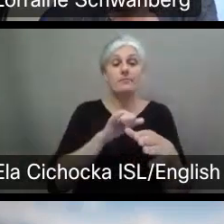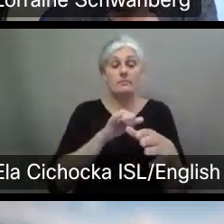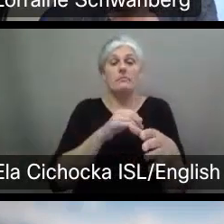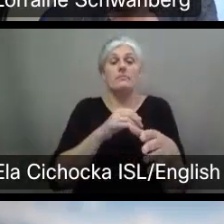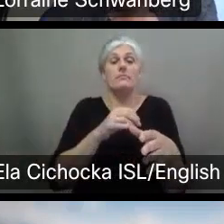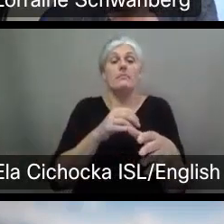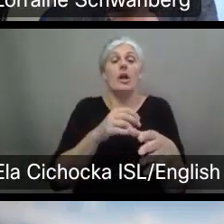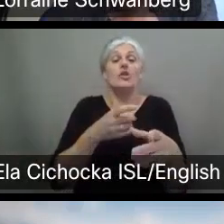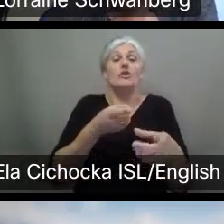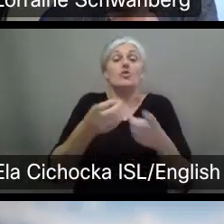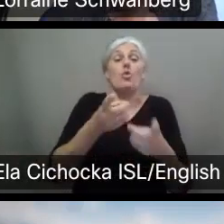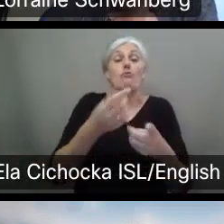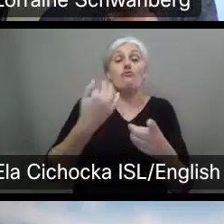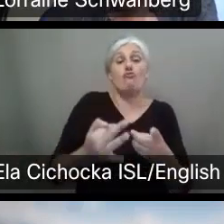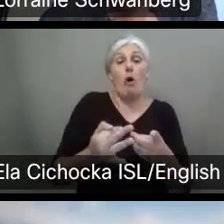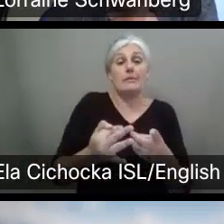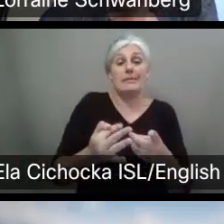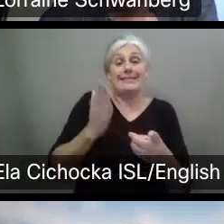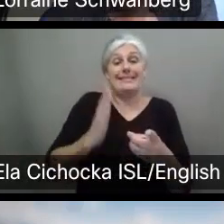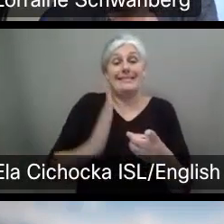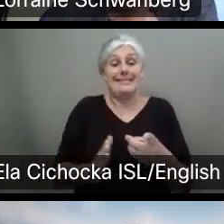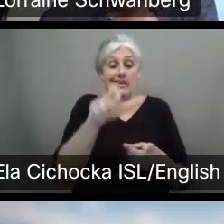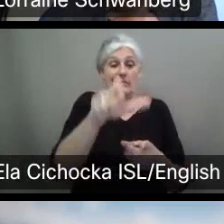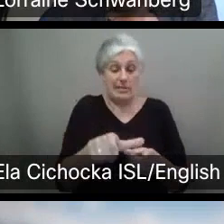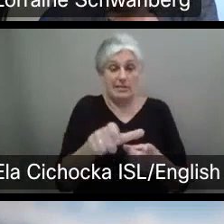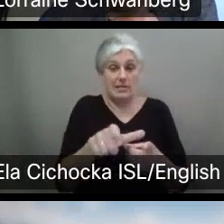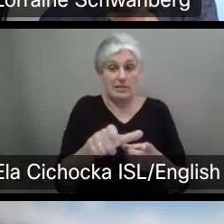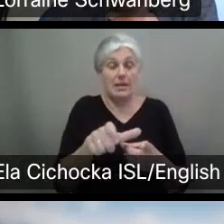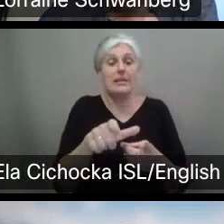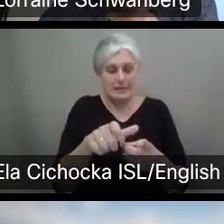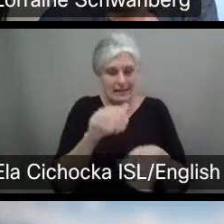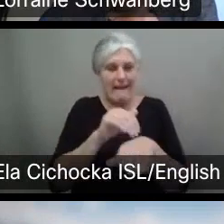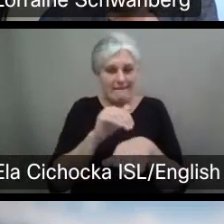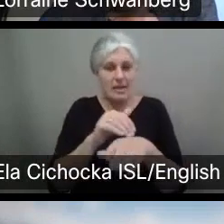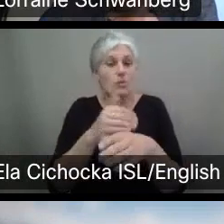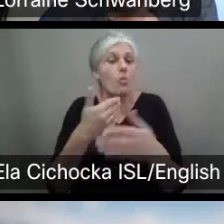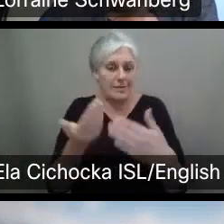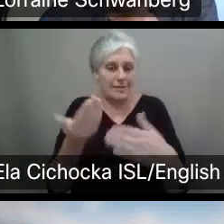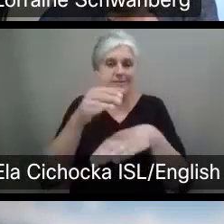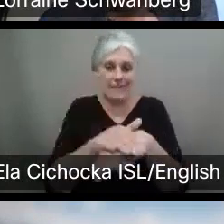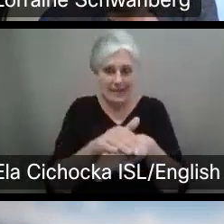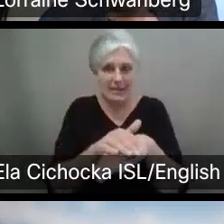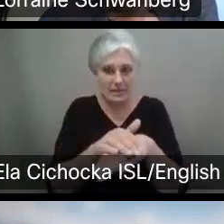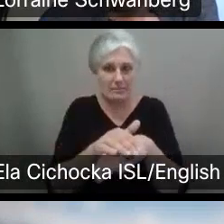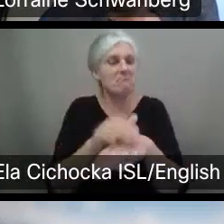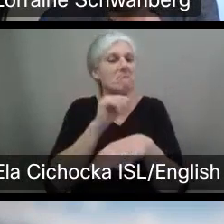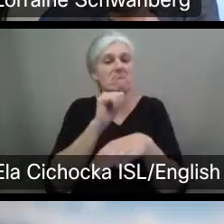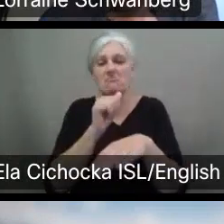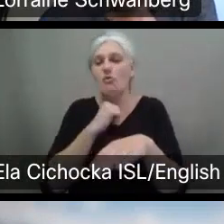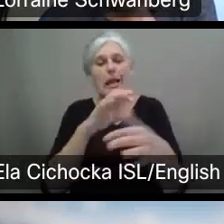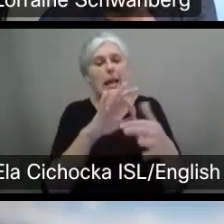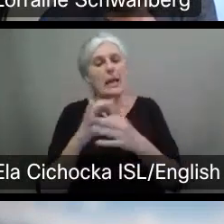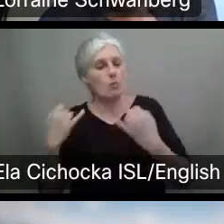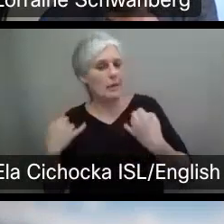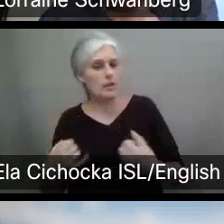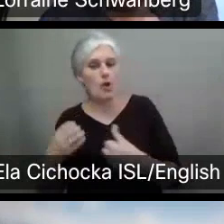site, resulting in unintended and unanticipated death, which did not arise from or was a consequence of an illness or an